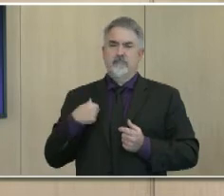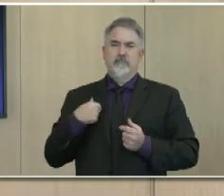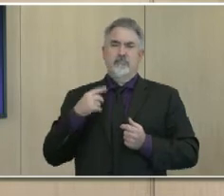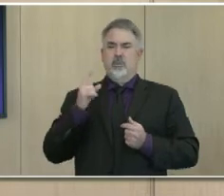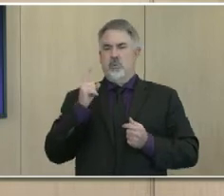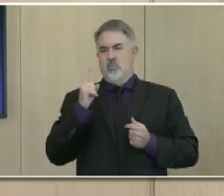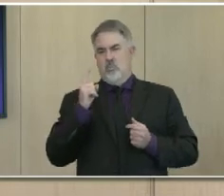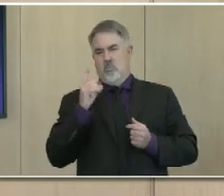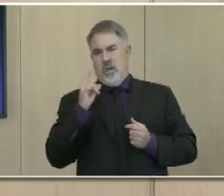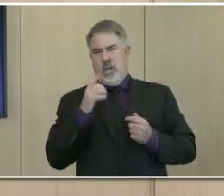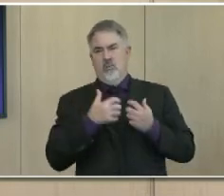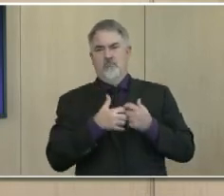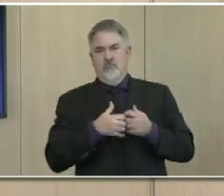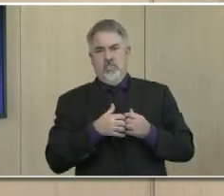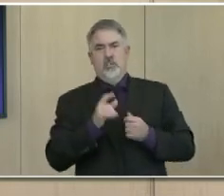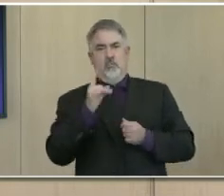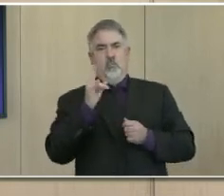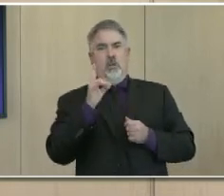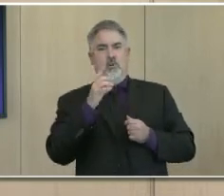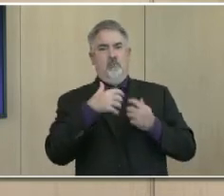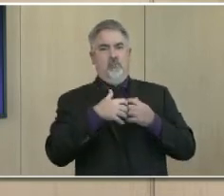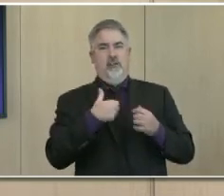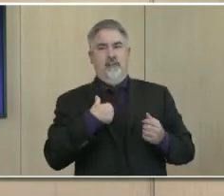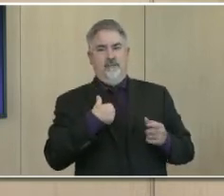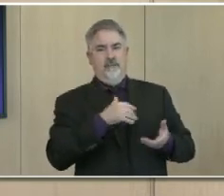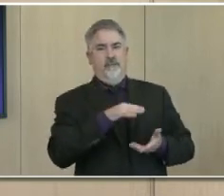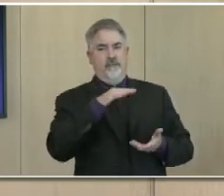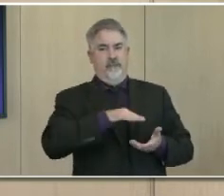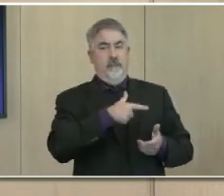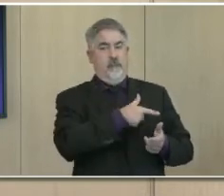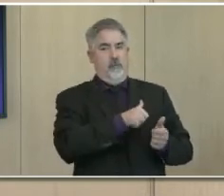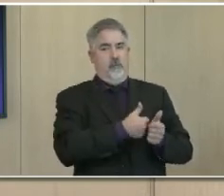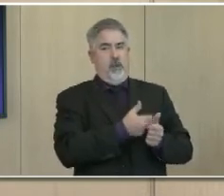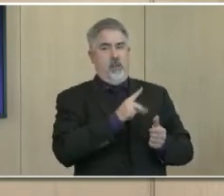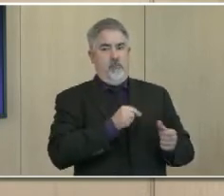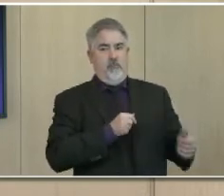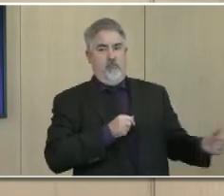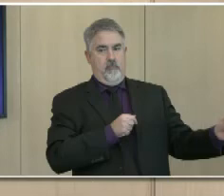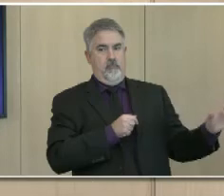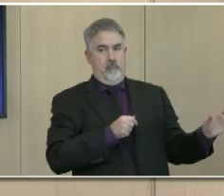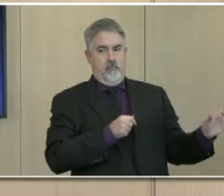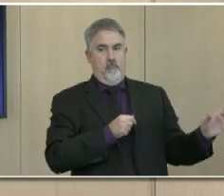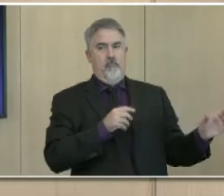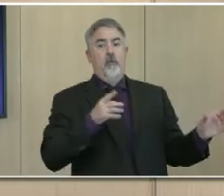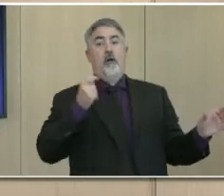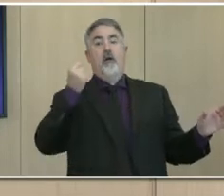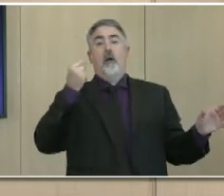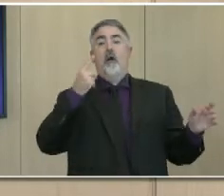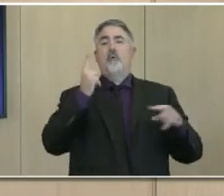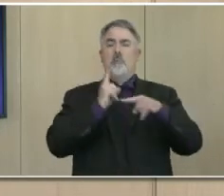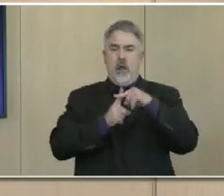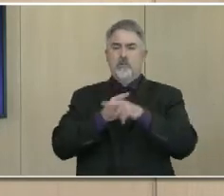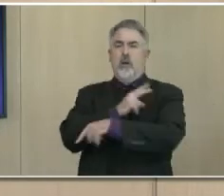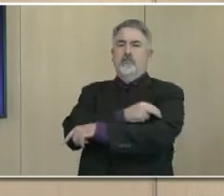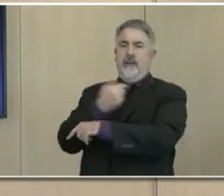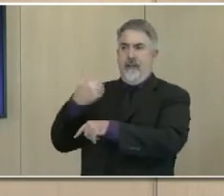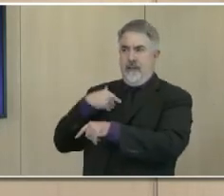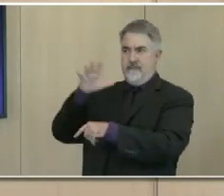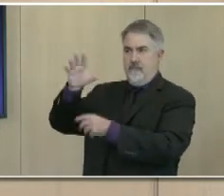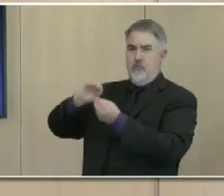to go. And these are backups to what the hospitals have in store and that they're using